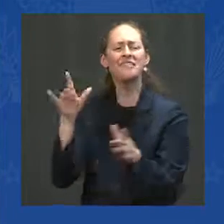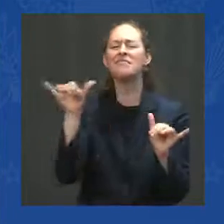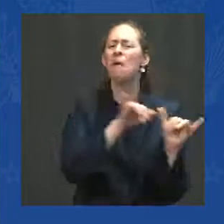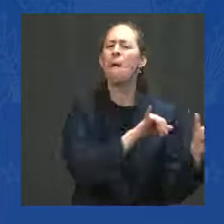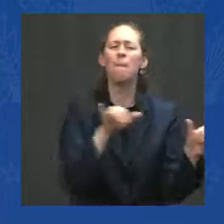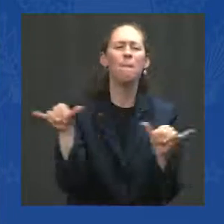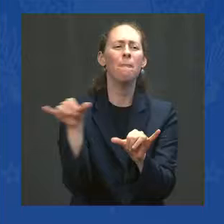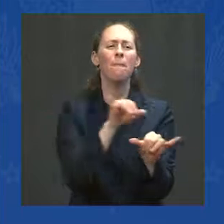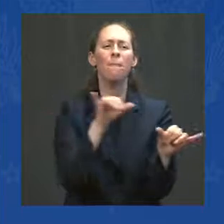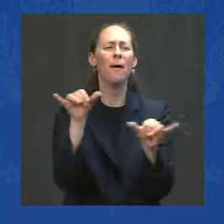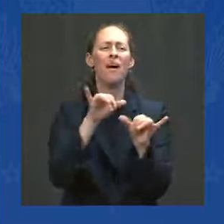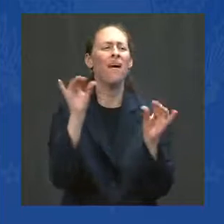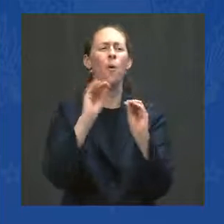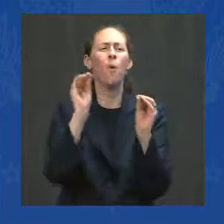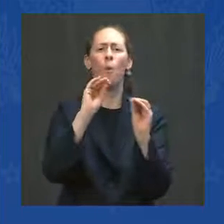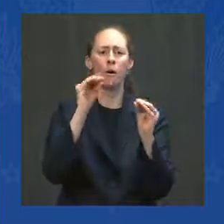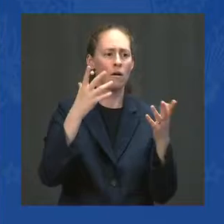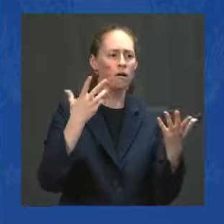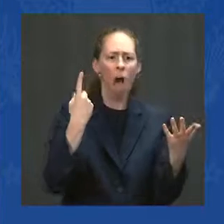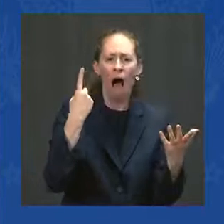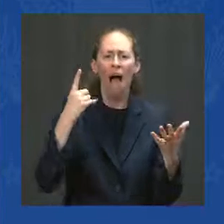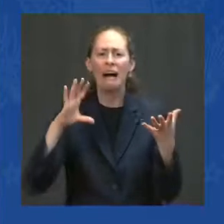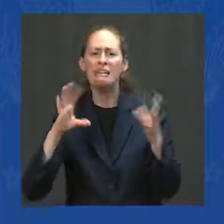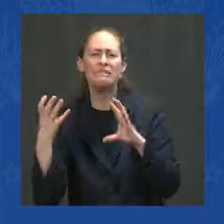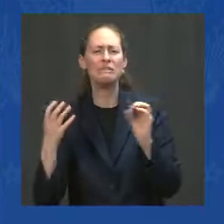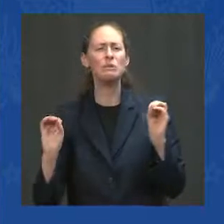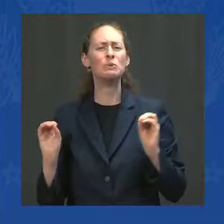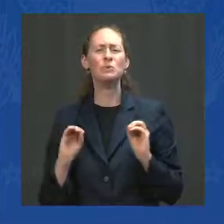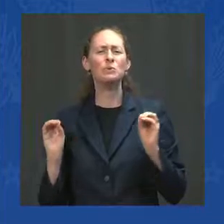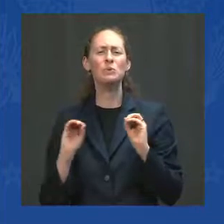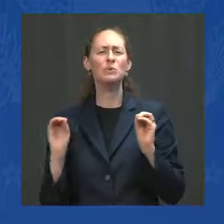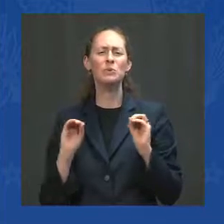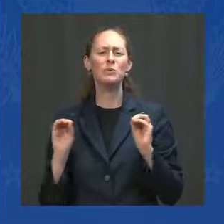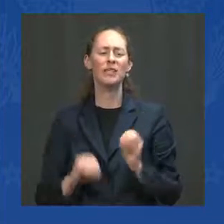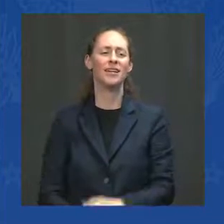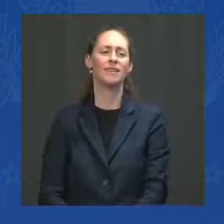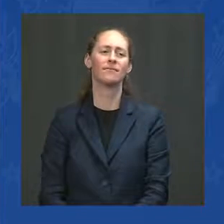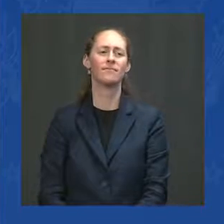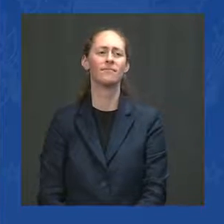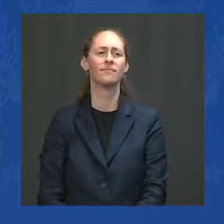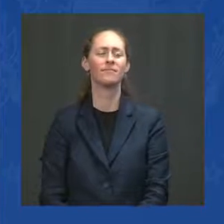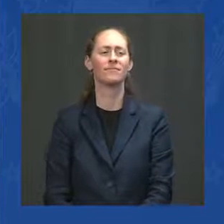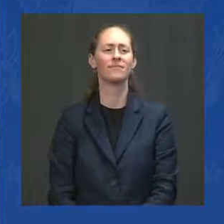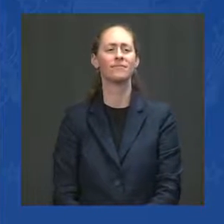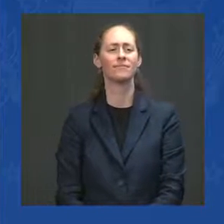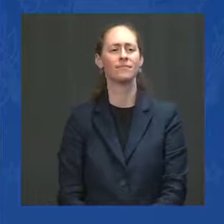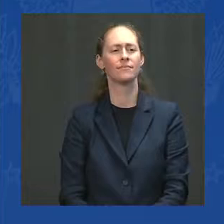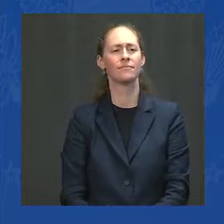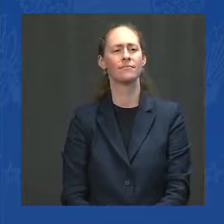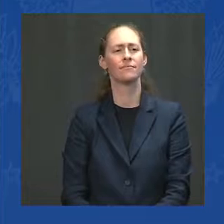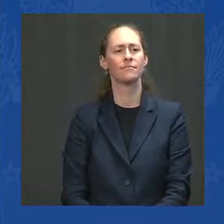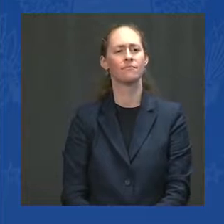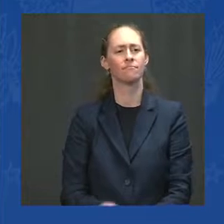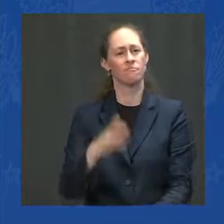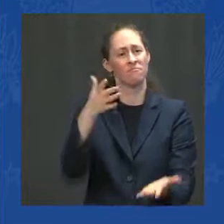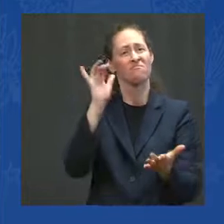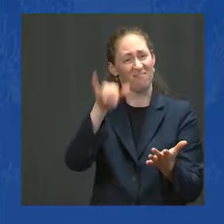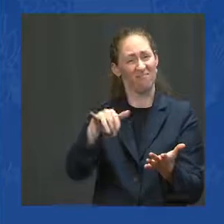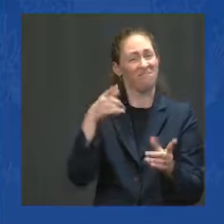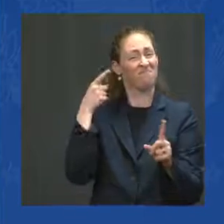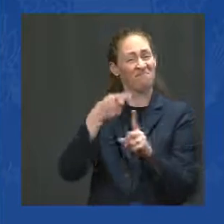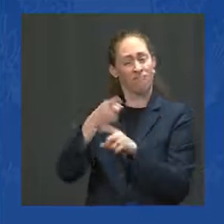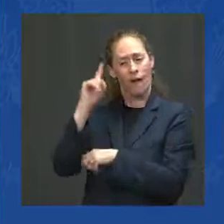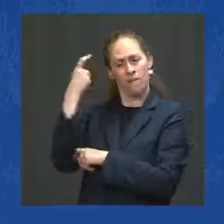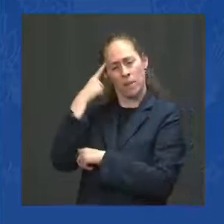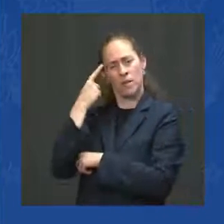gets hurt. This is what I call governing and government doing its job, ensuring